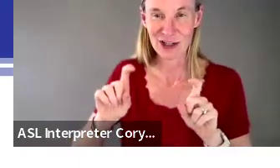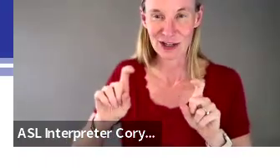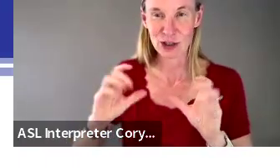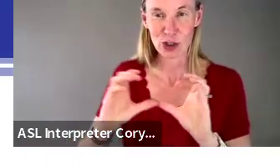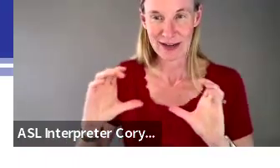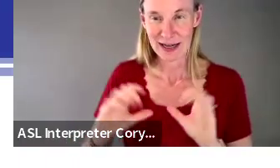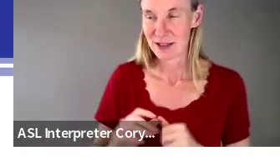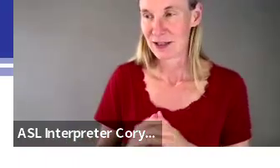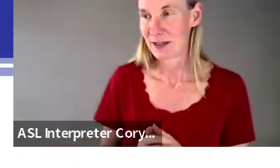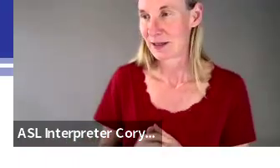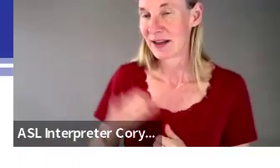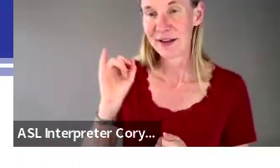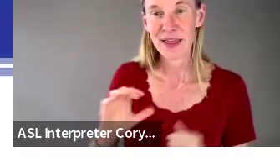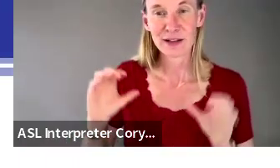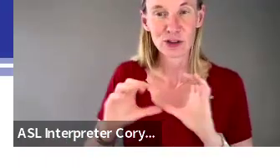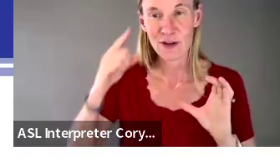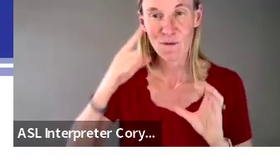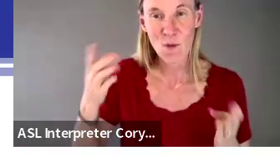a certification